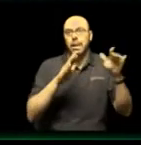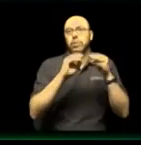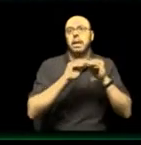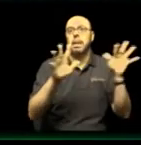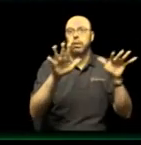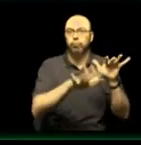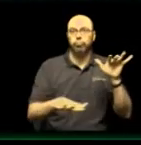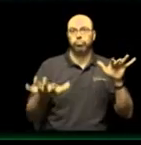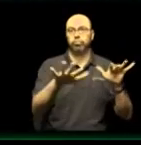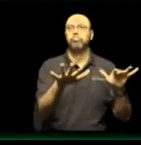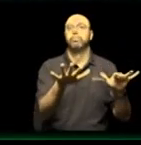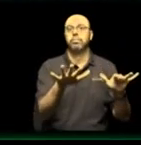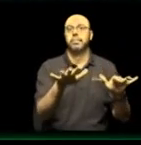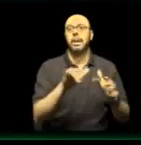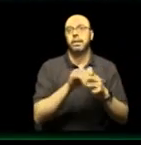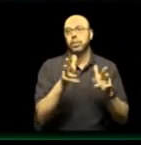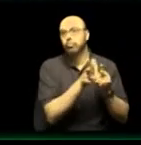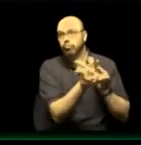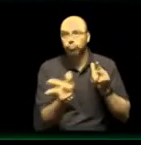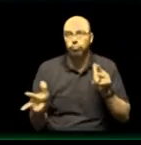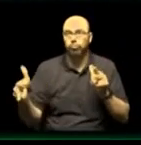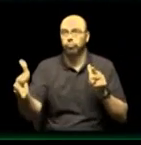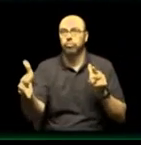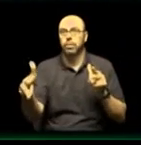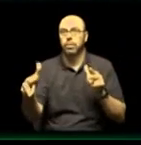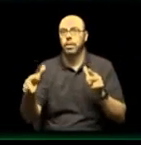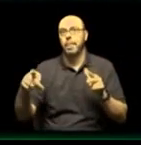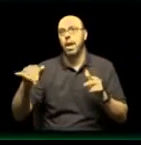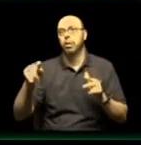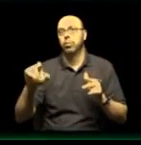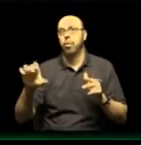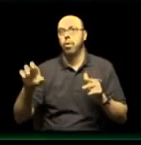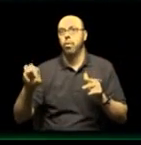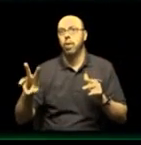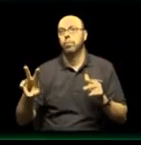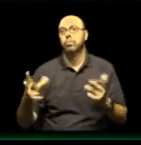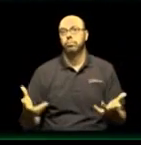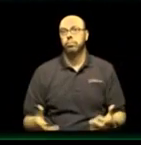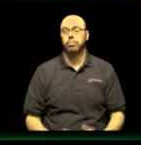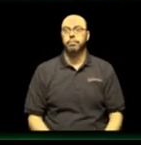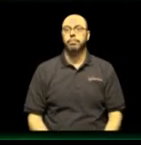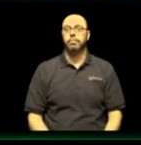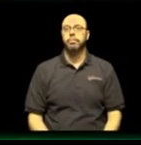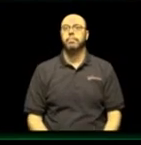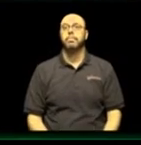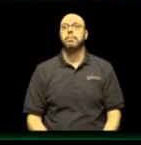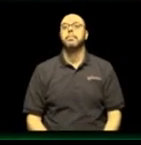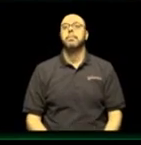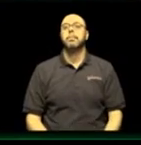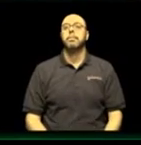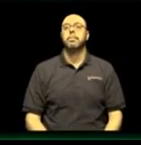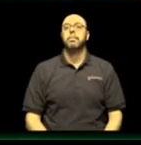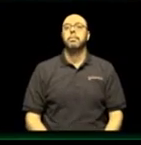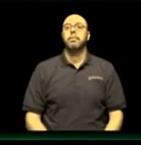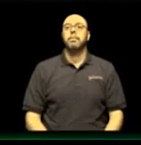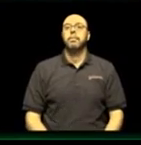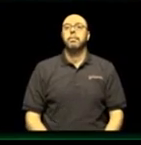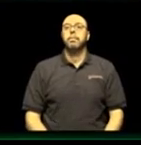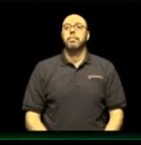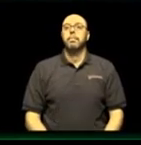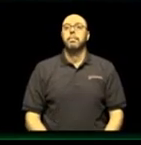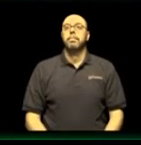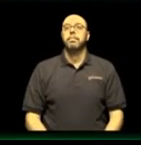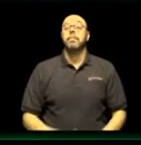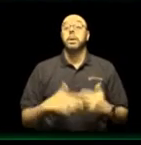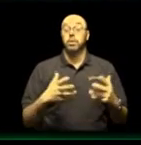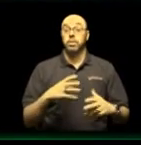me what the spotter says. I mean, is it long sentences or is it one word? What are the kinds of things that the spotter